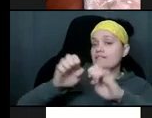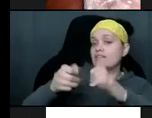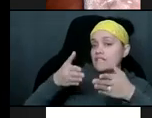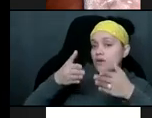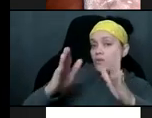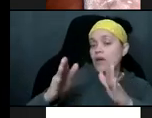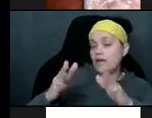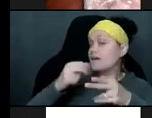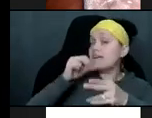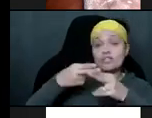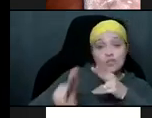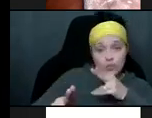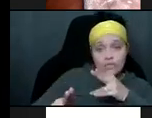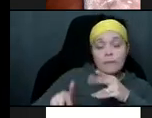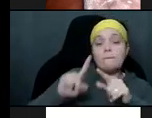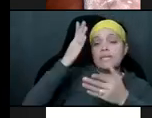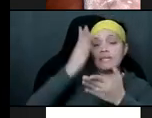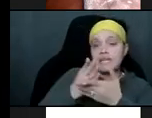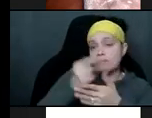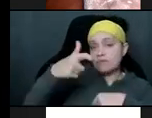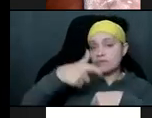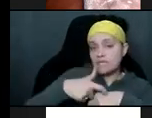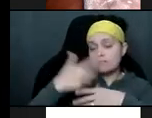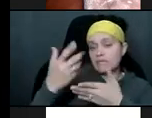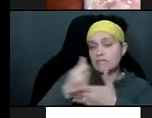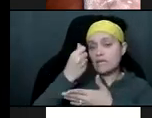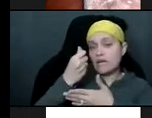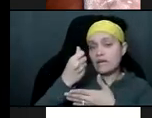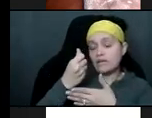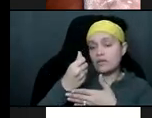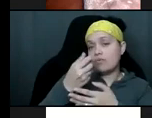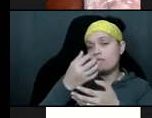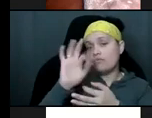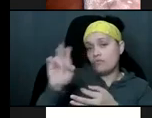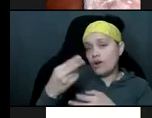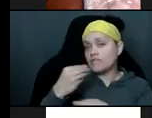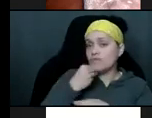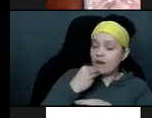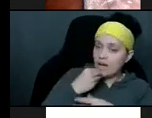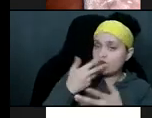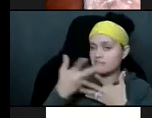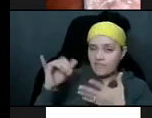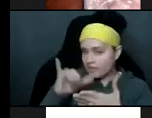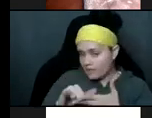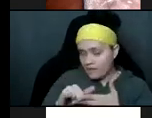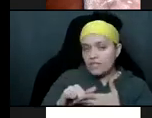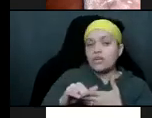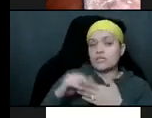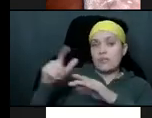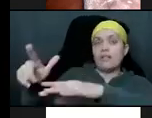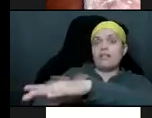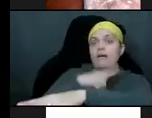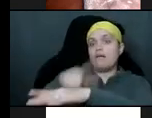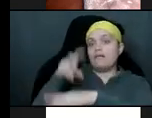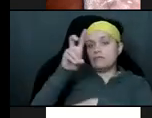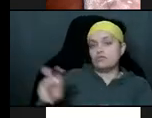the shortest, but they had to stop a few times to get provisions, fresh water. And so it ended up being, wow, a long trip.